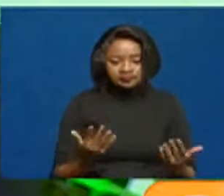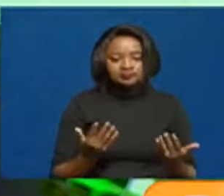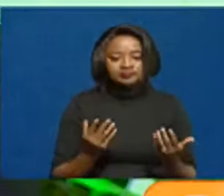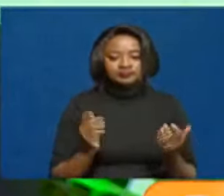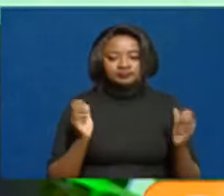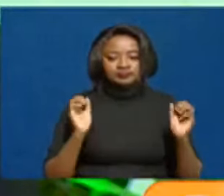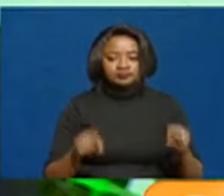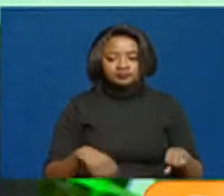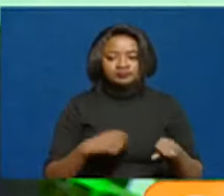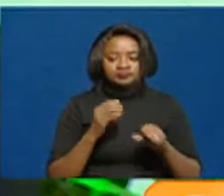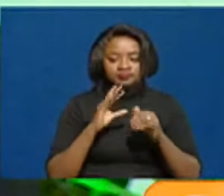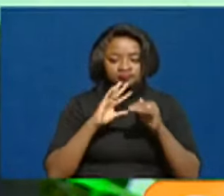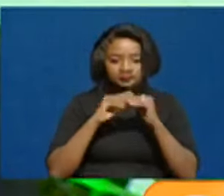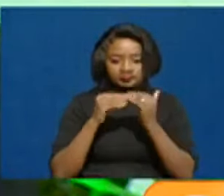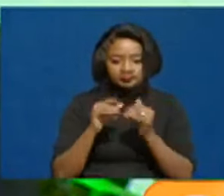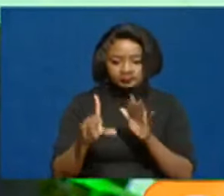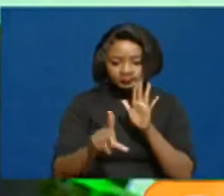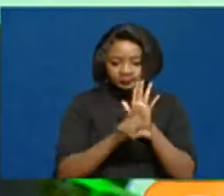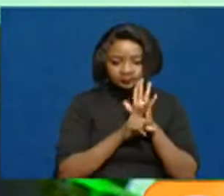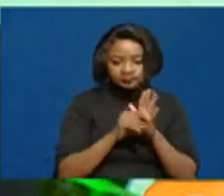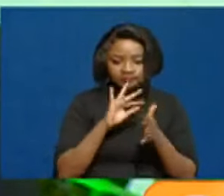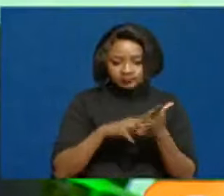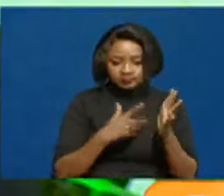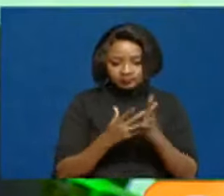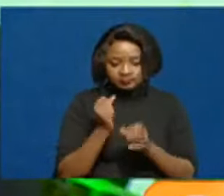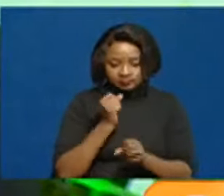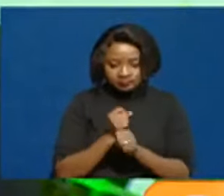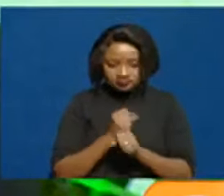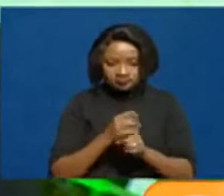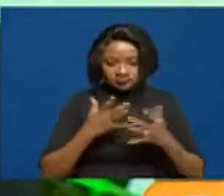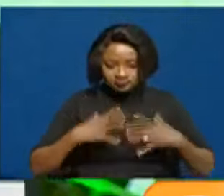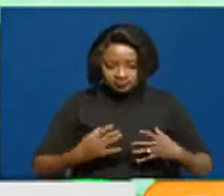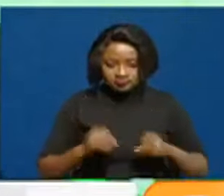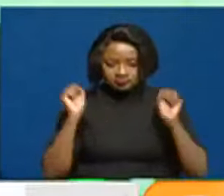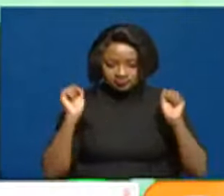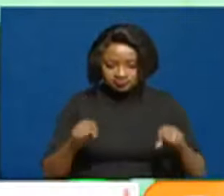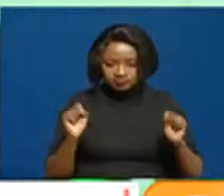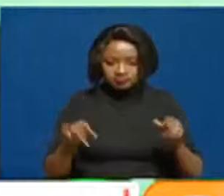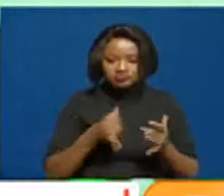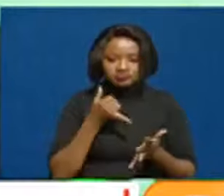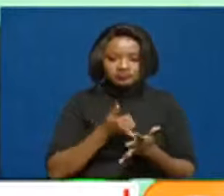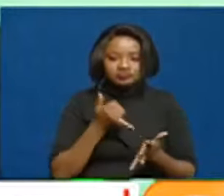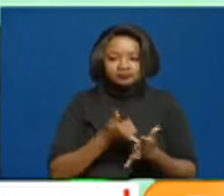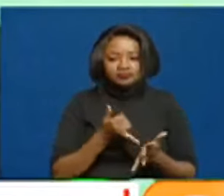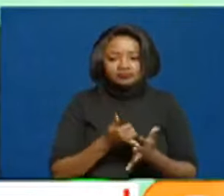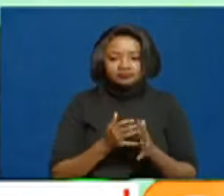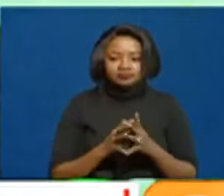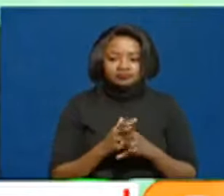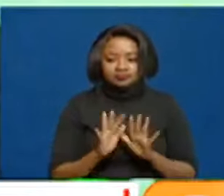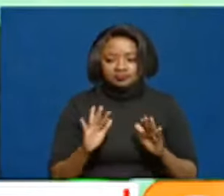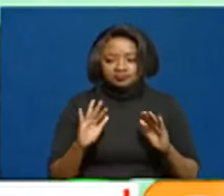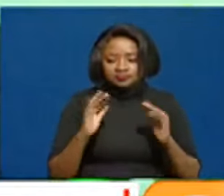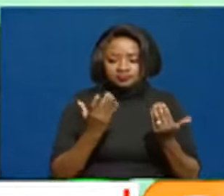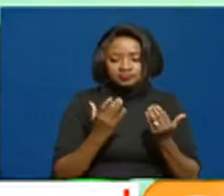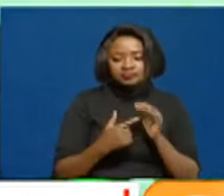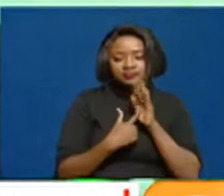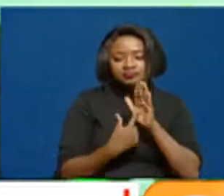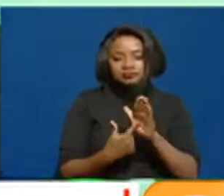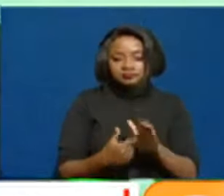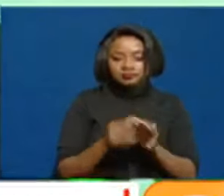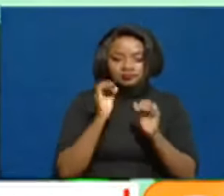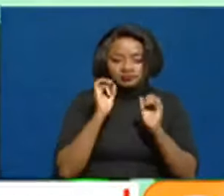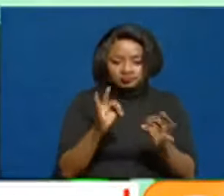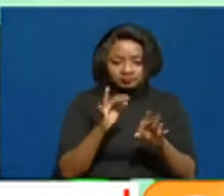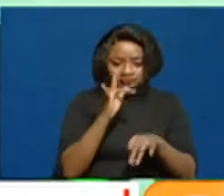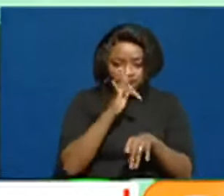by creating a legal framework for people to really be involved. First of all, if we can get sensitization,